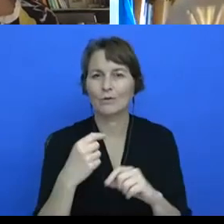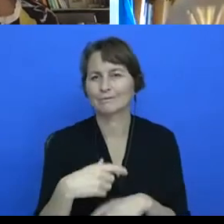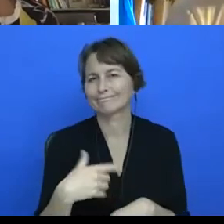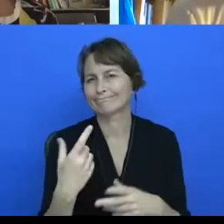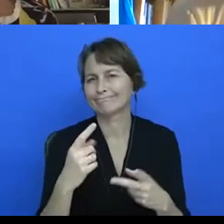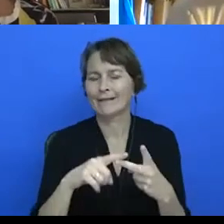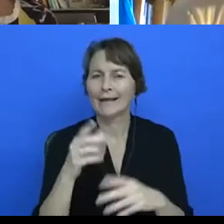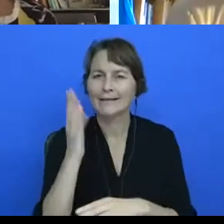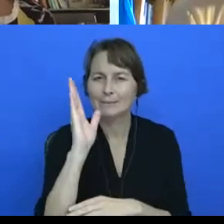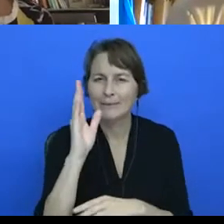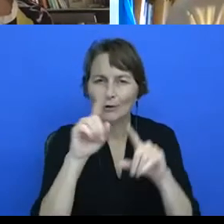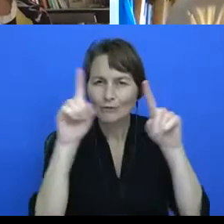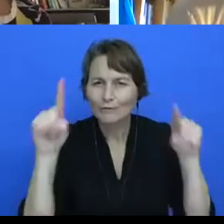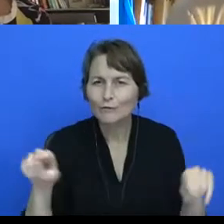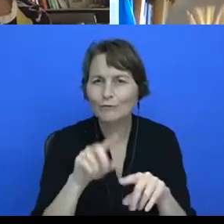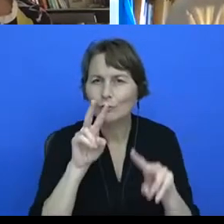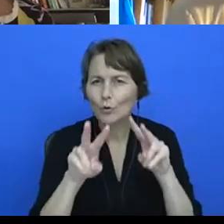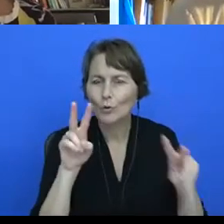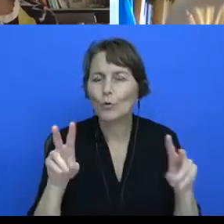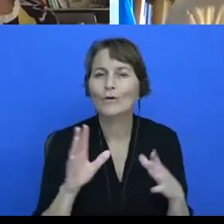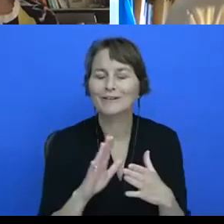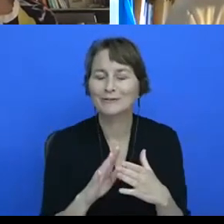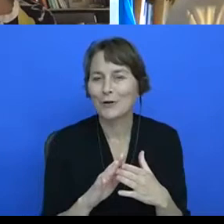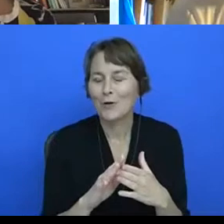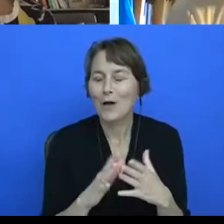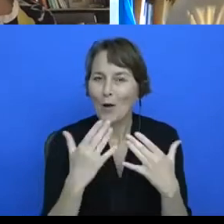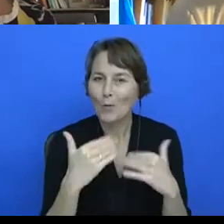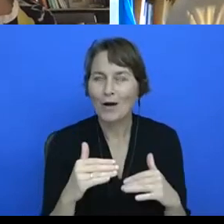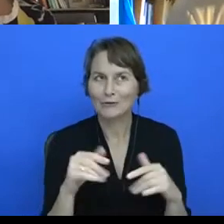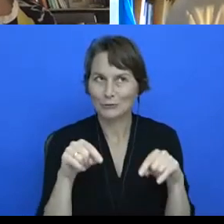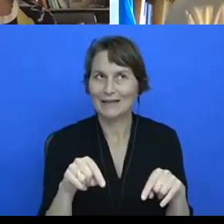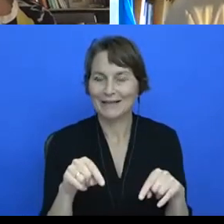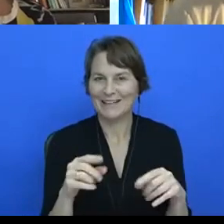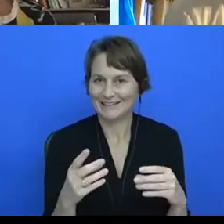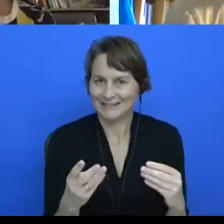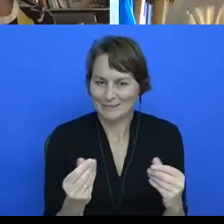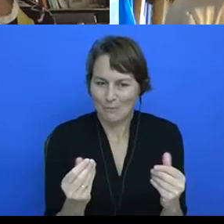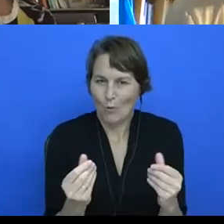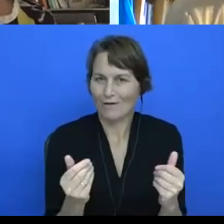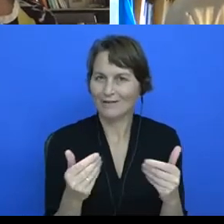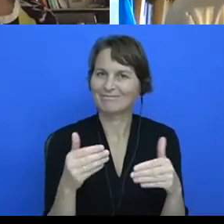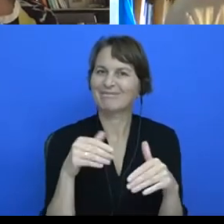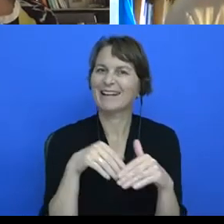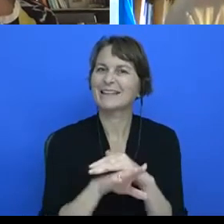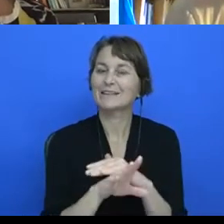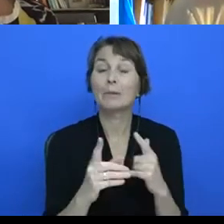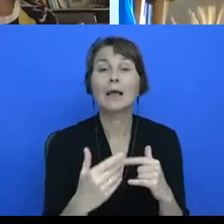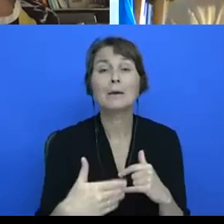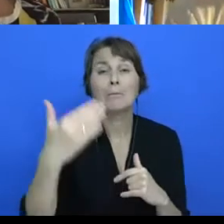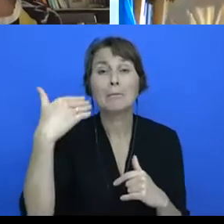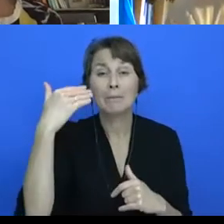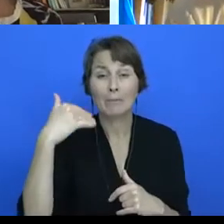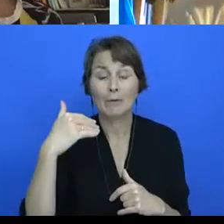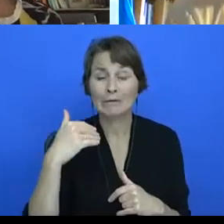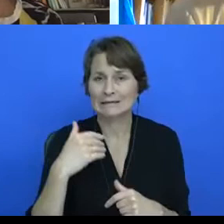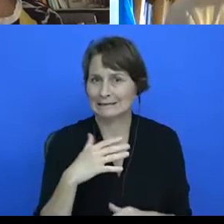to even the so-called dinosaurs who felt very uncomfortable with going online. And we had some wonderful examples of people who had